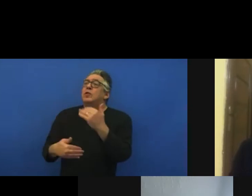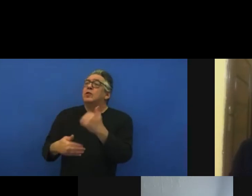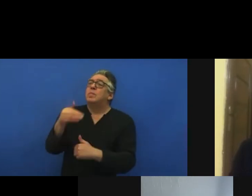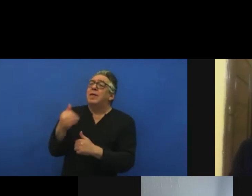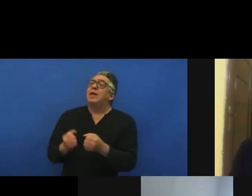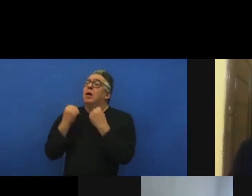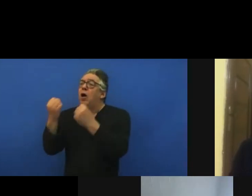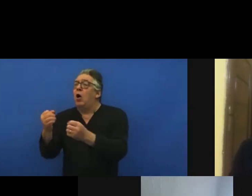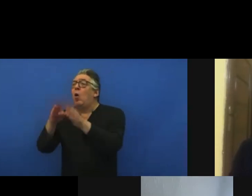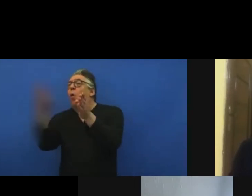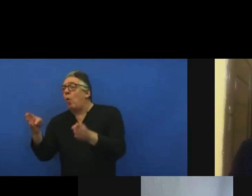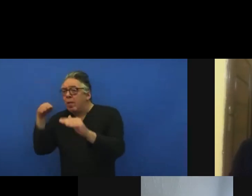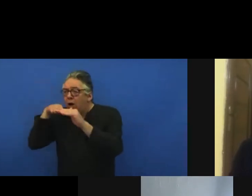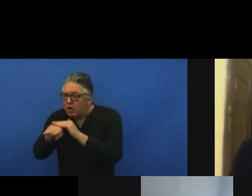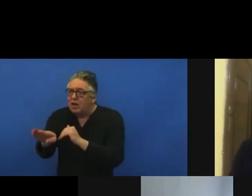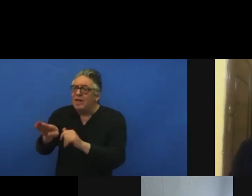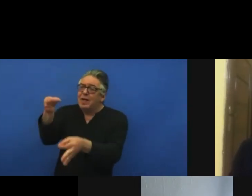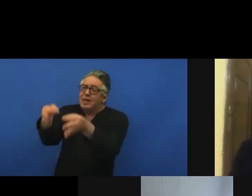protection.